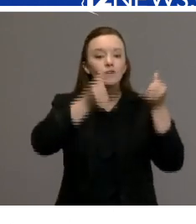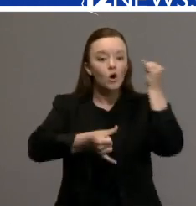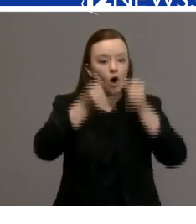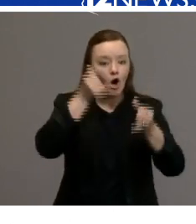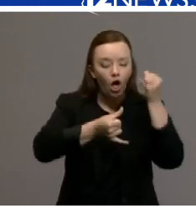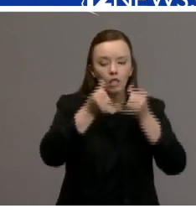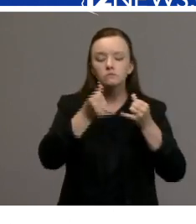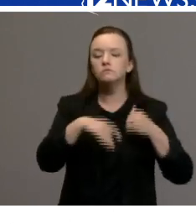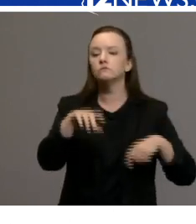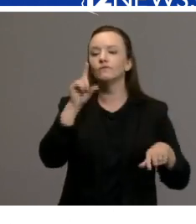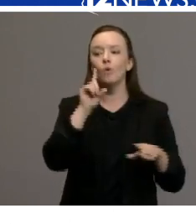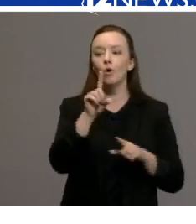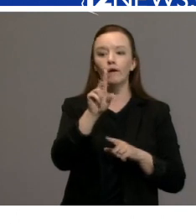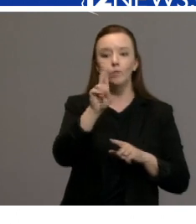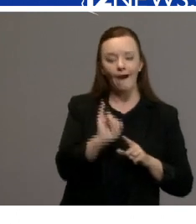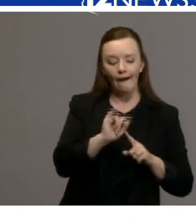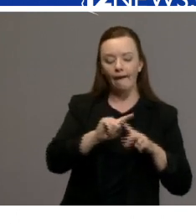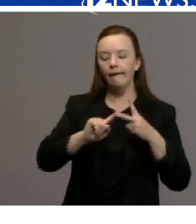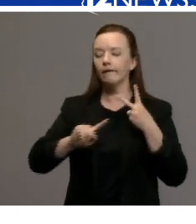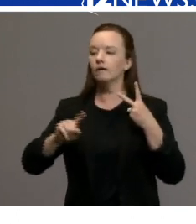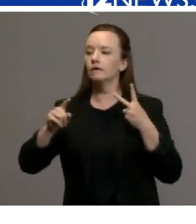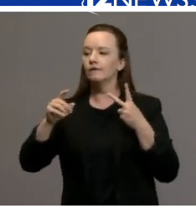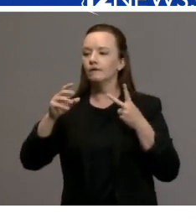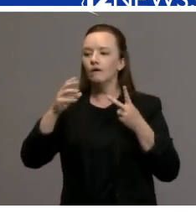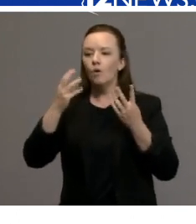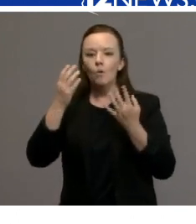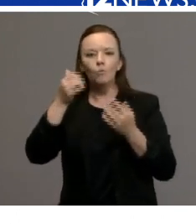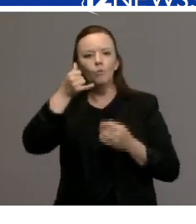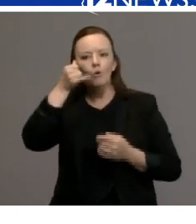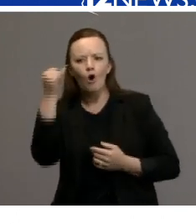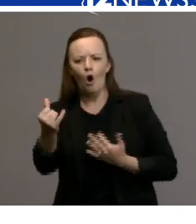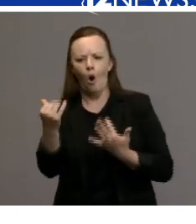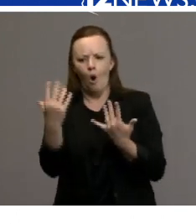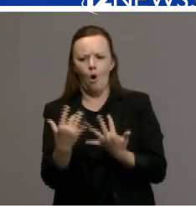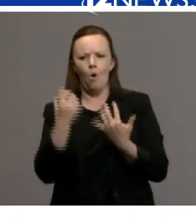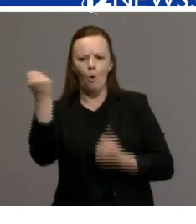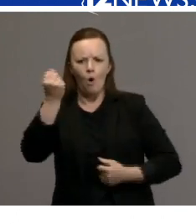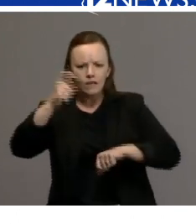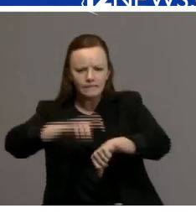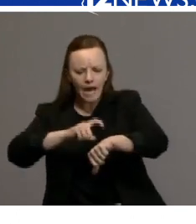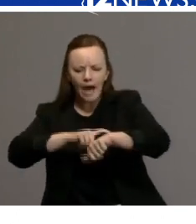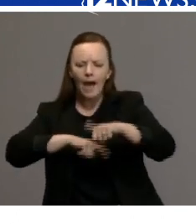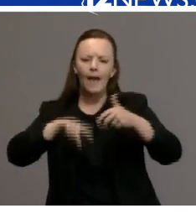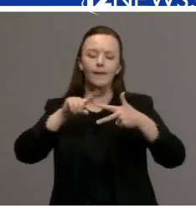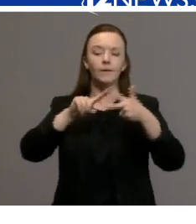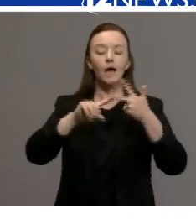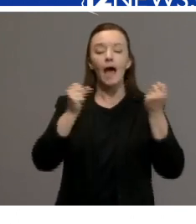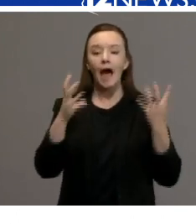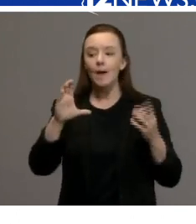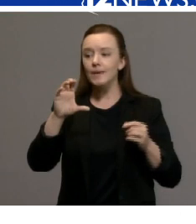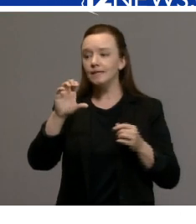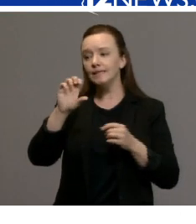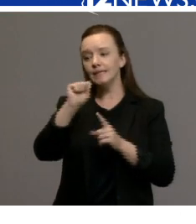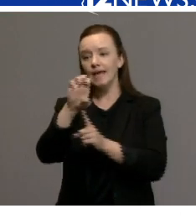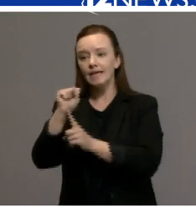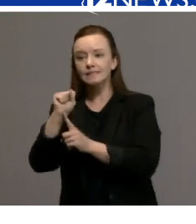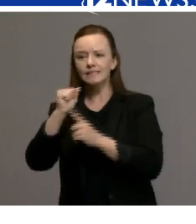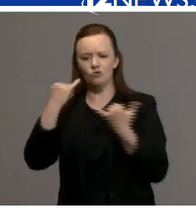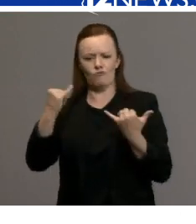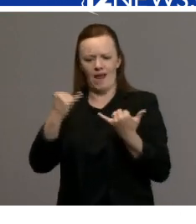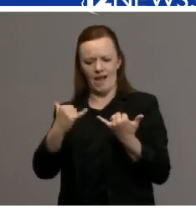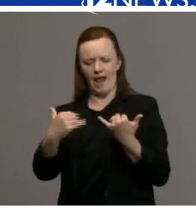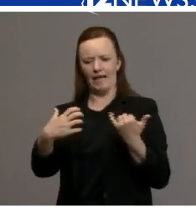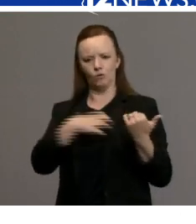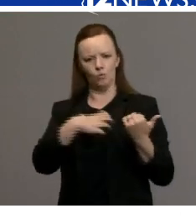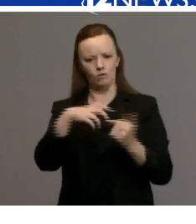number hold times for calls, number of cases that are actually kind of in dispute or being investigated? Would